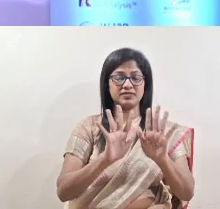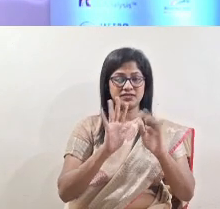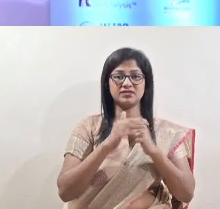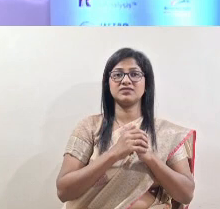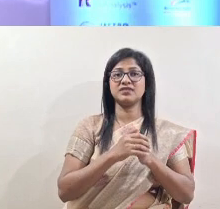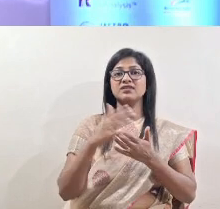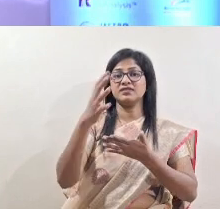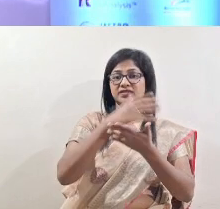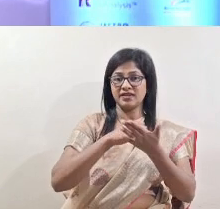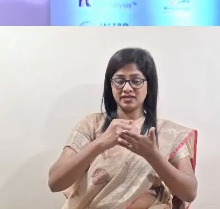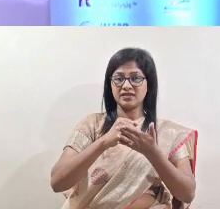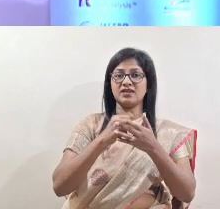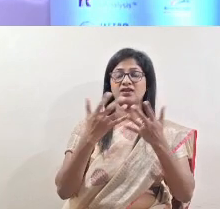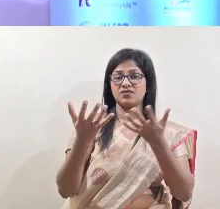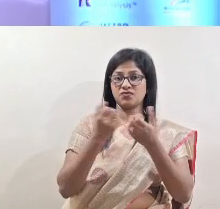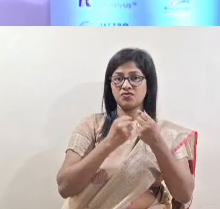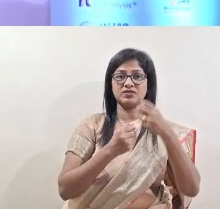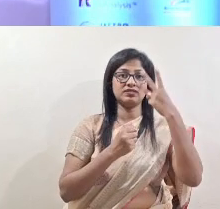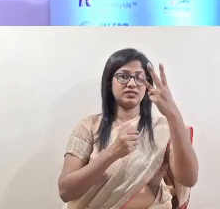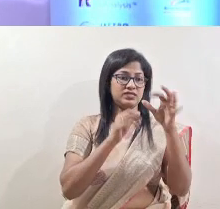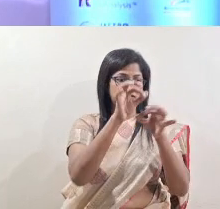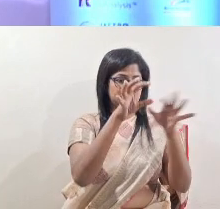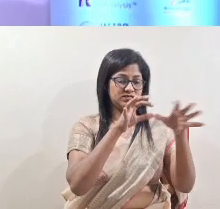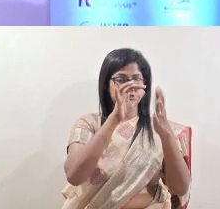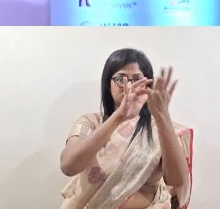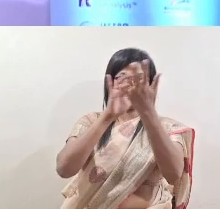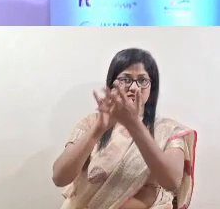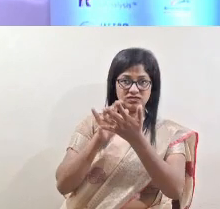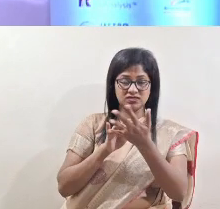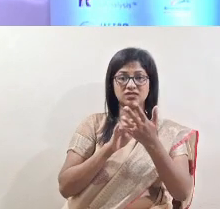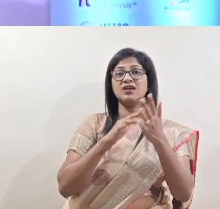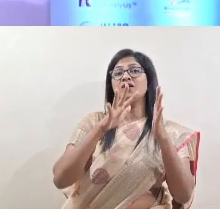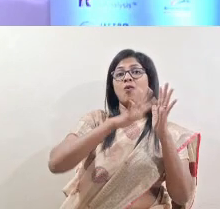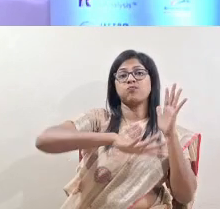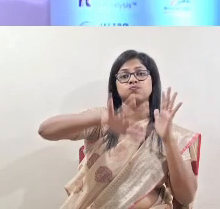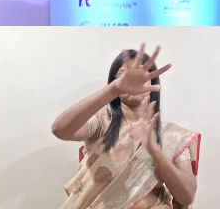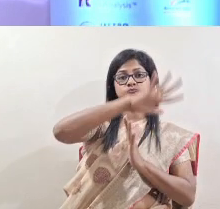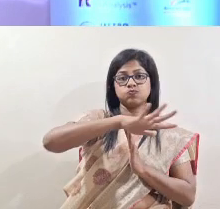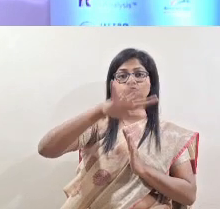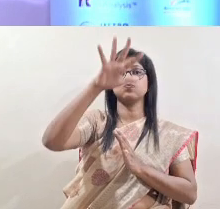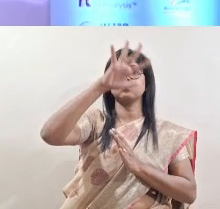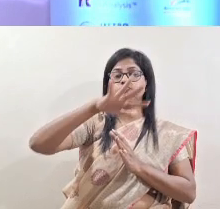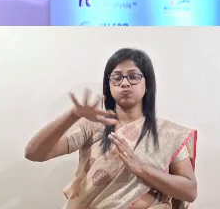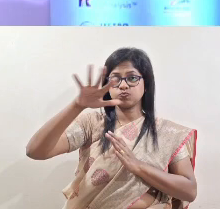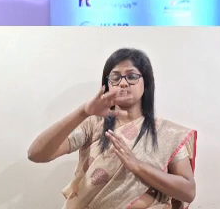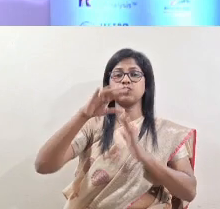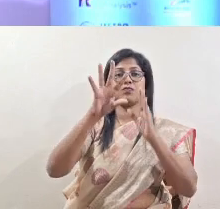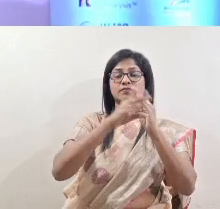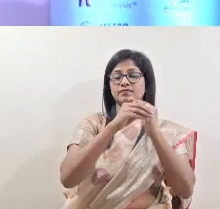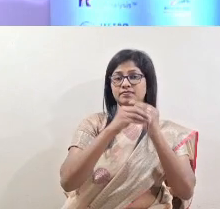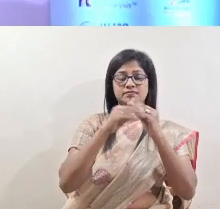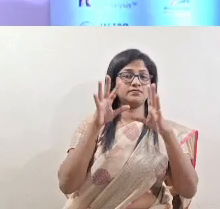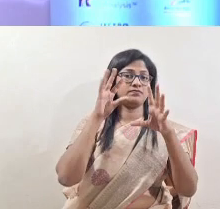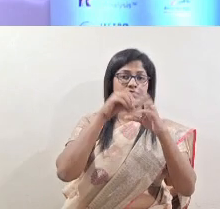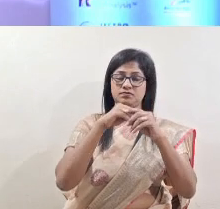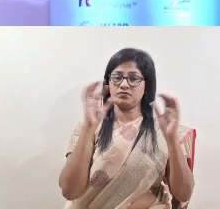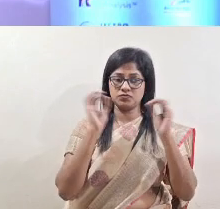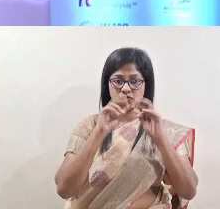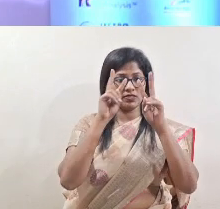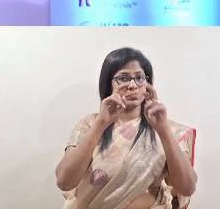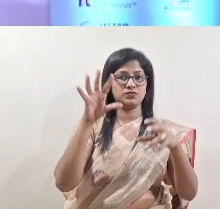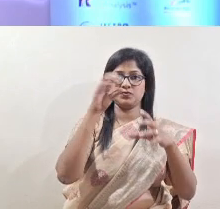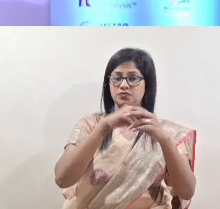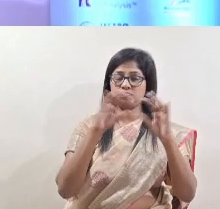limitations. Data is collected from the three cities. Zonal characteristics were not considered in